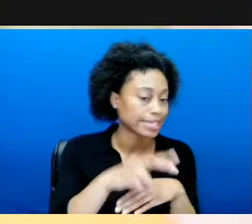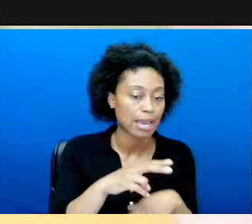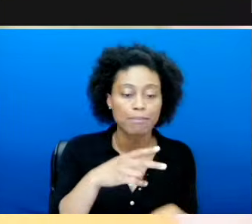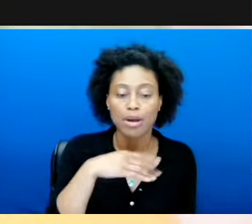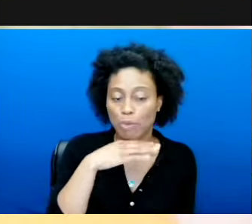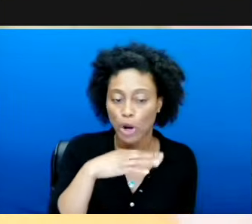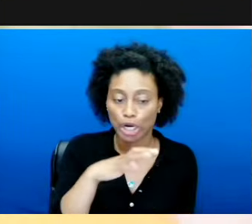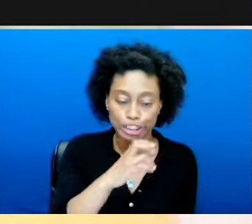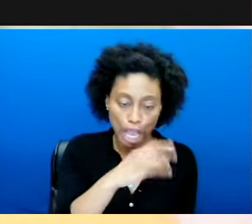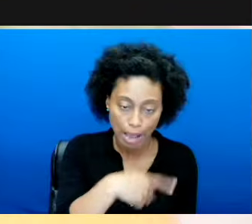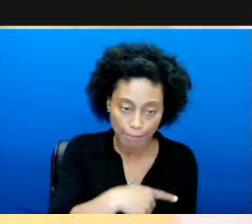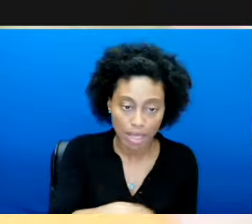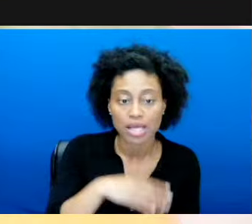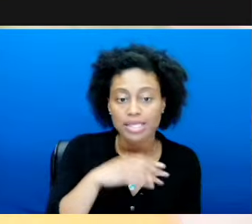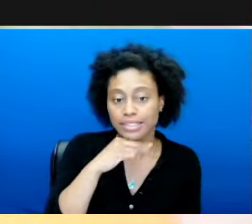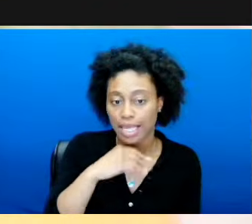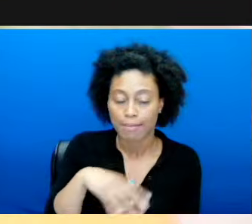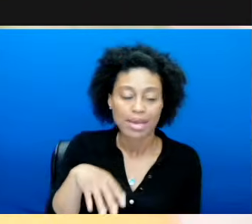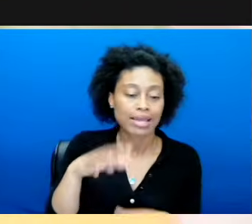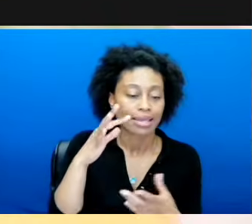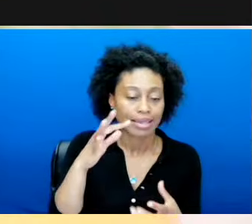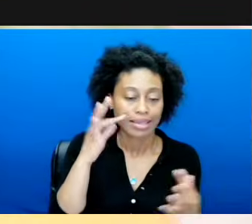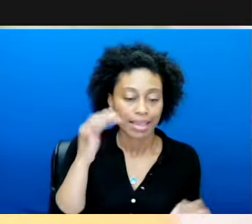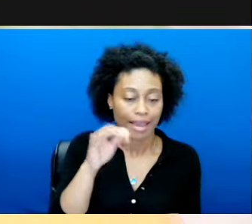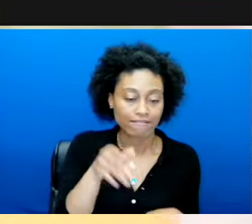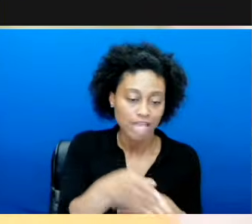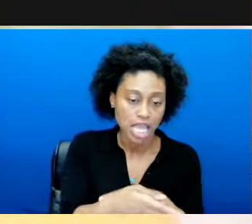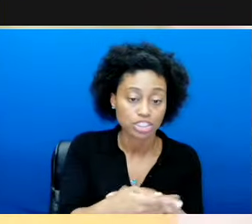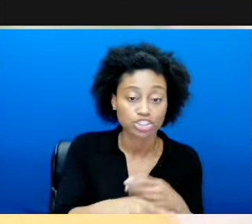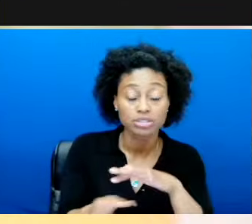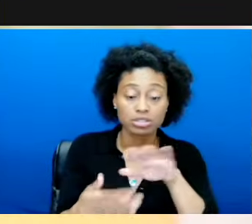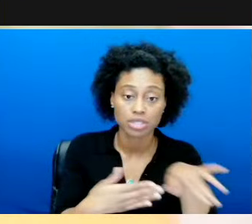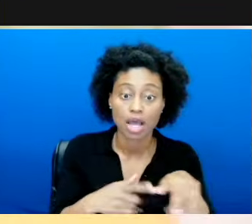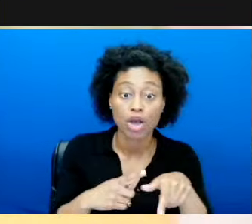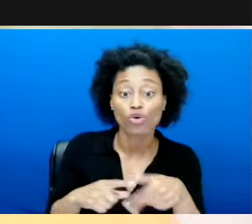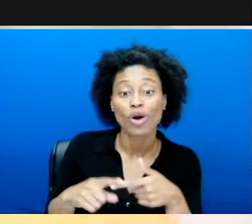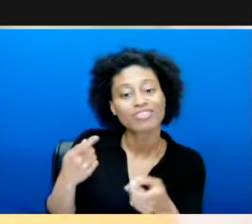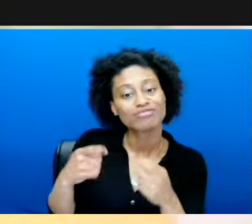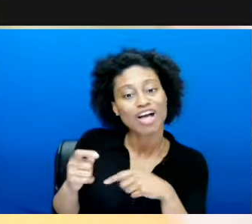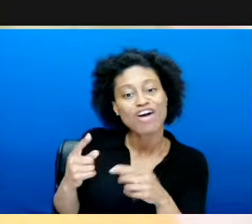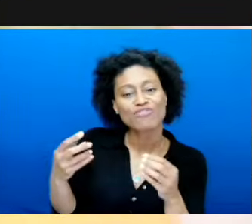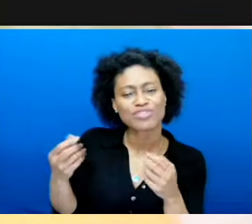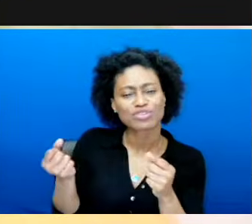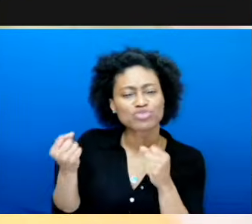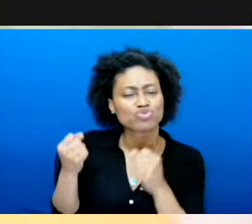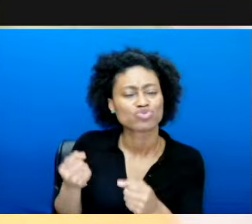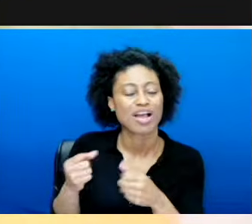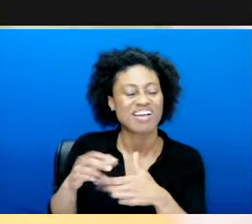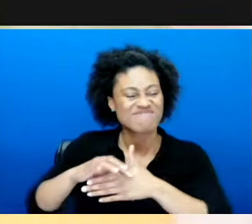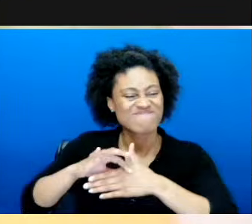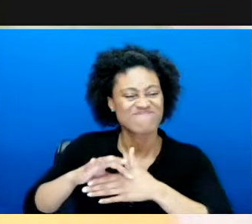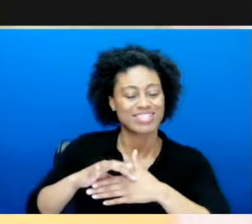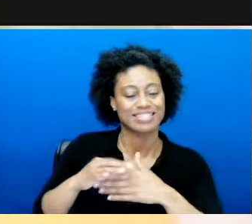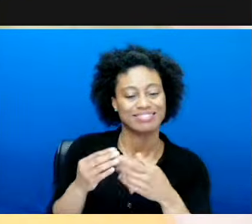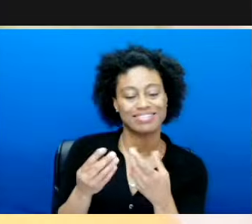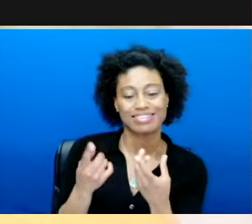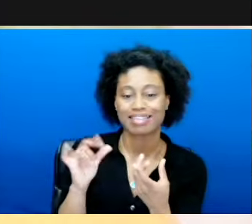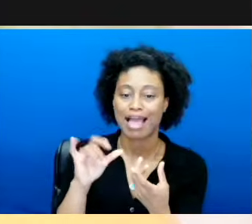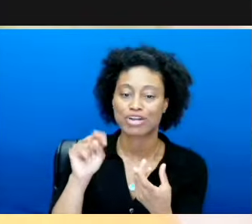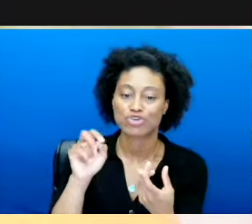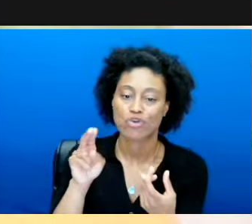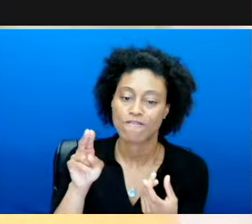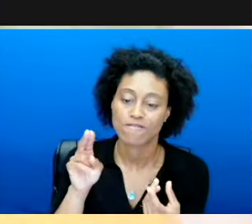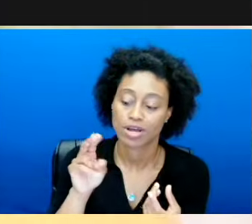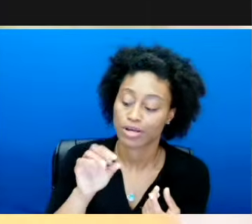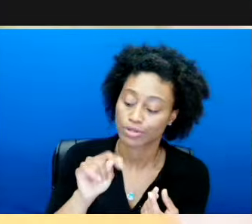want to skip the catfish, and we want to pick things for the meaty texture like tofu, mushrooms of